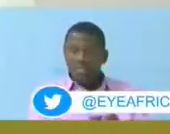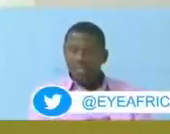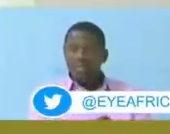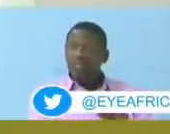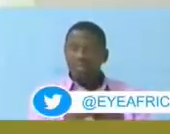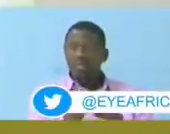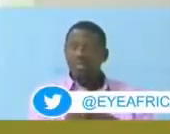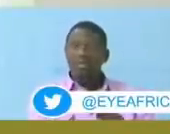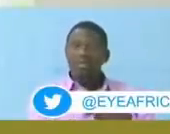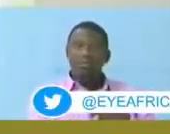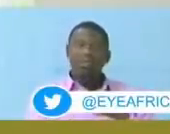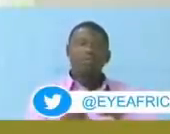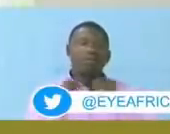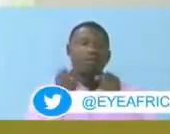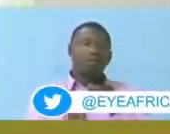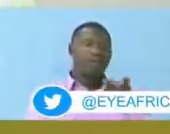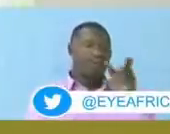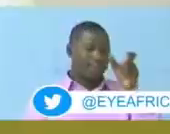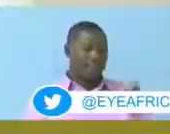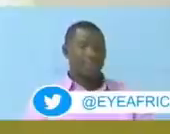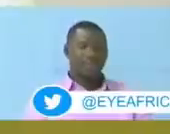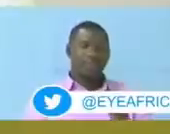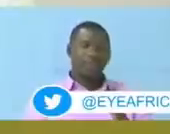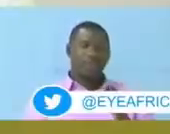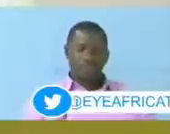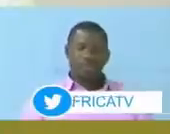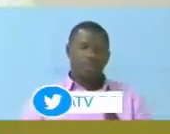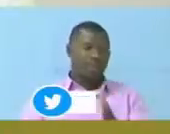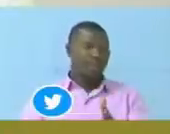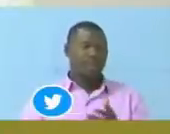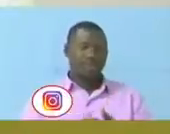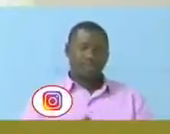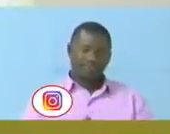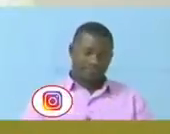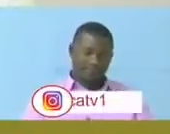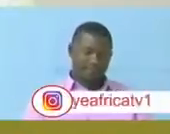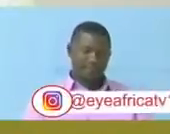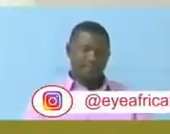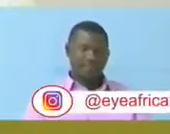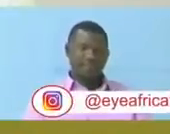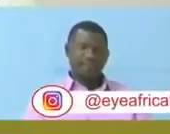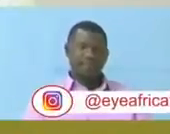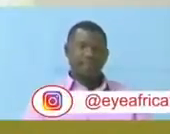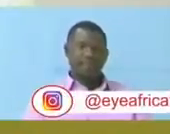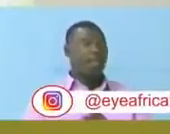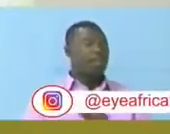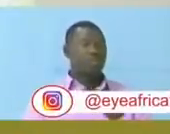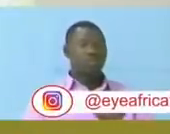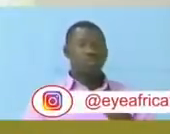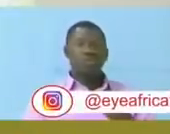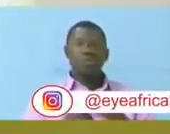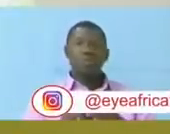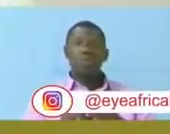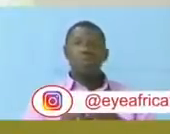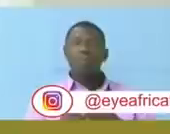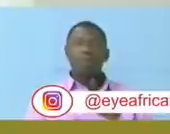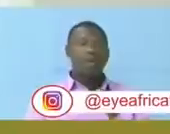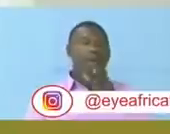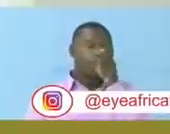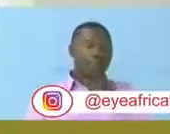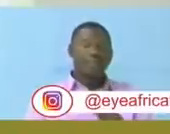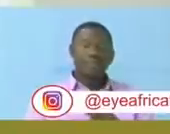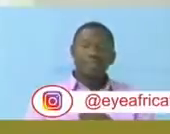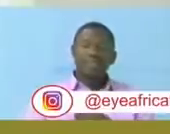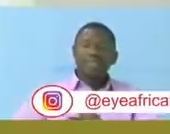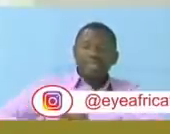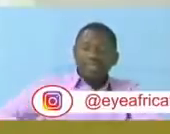Well, Mr. Witness, it's not being detained beyond more than necessary. It's being detained more than the